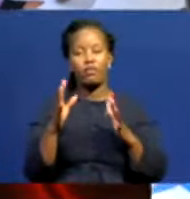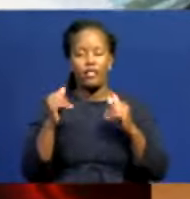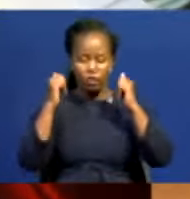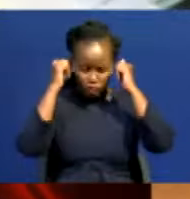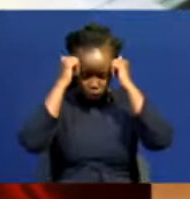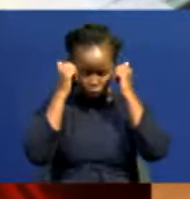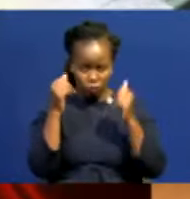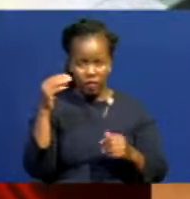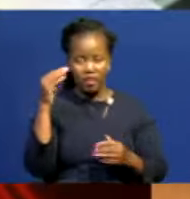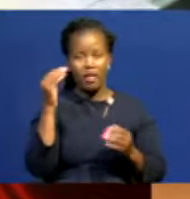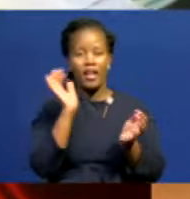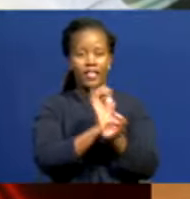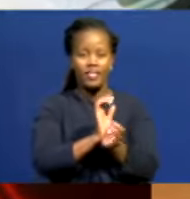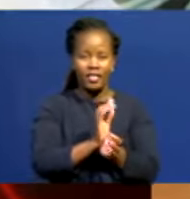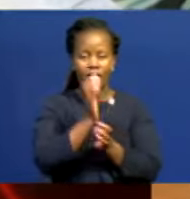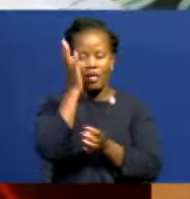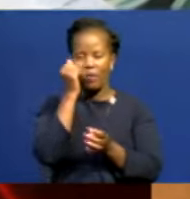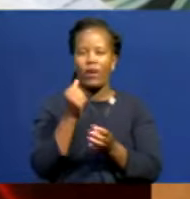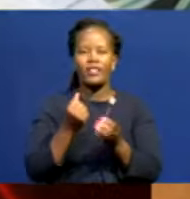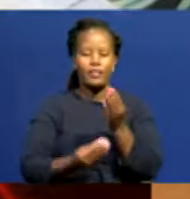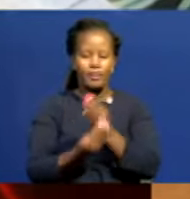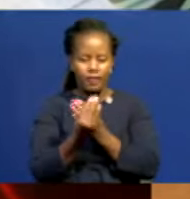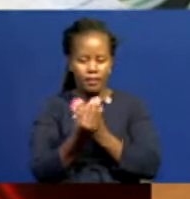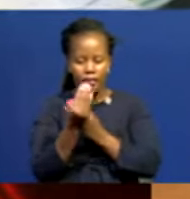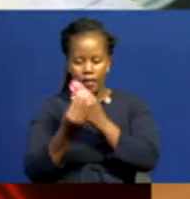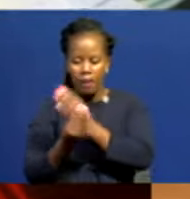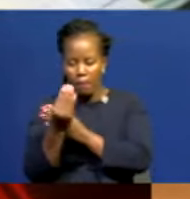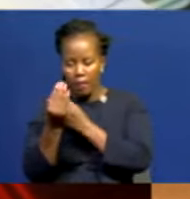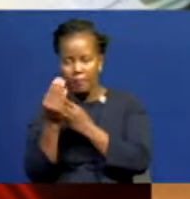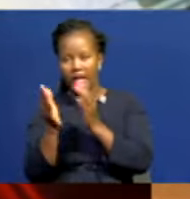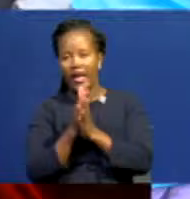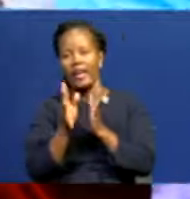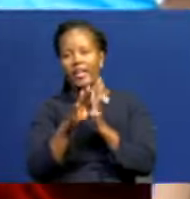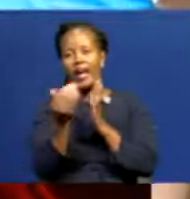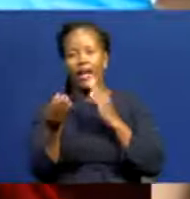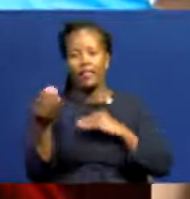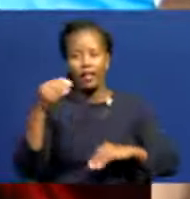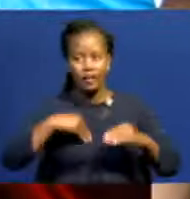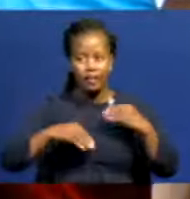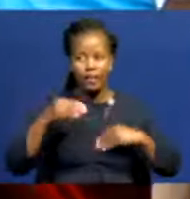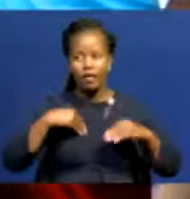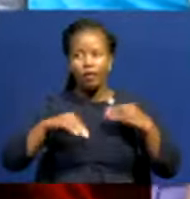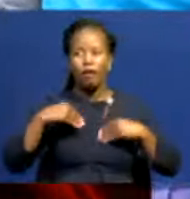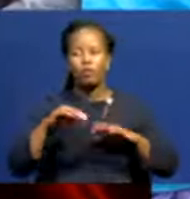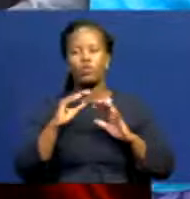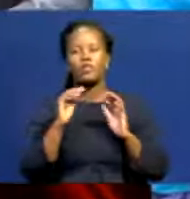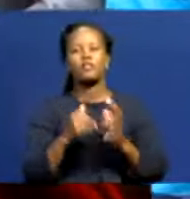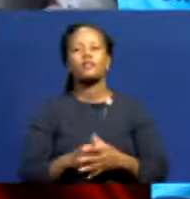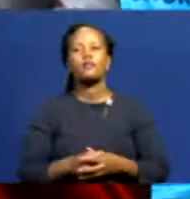of extortion, kickbacks and other forms of corrupt conduct